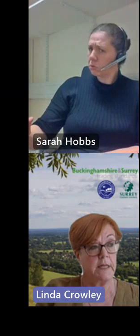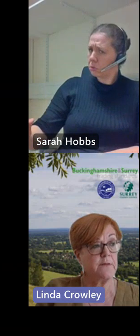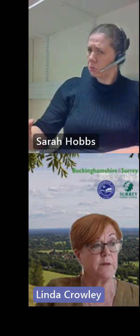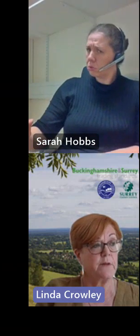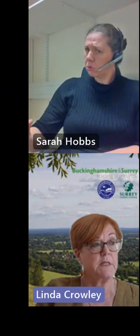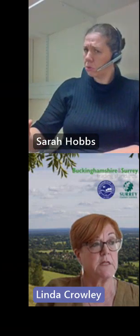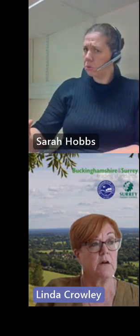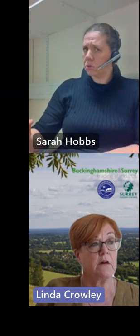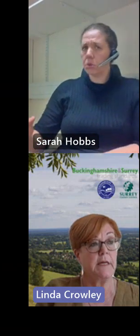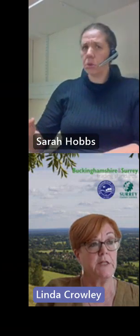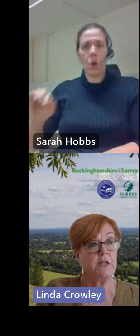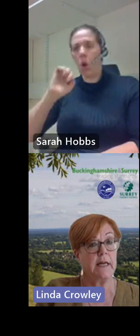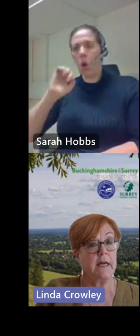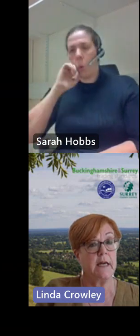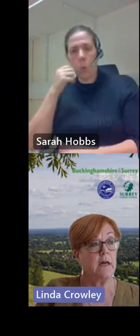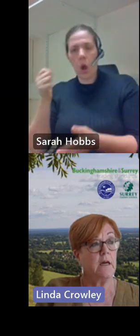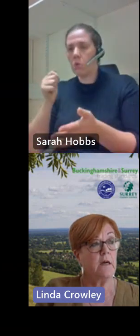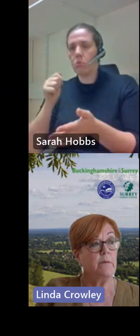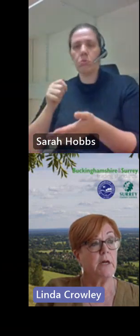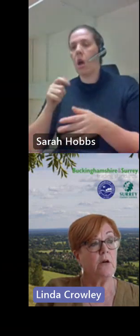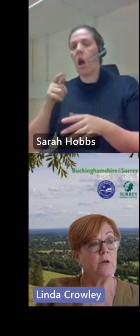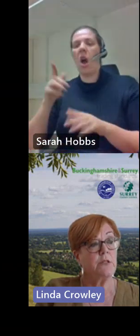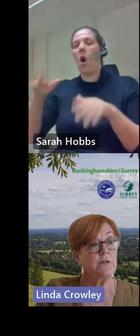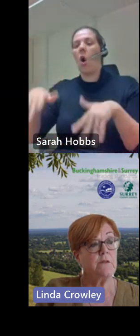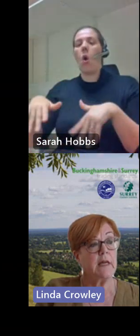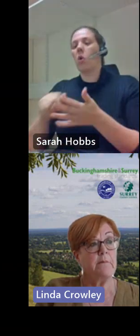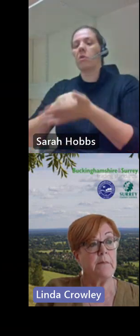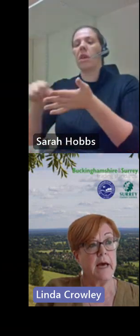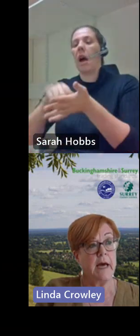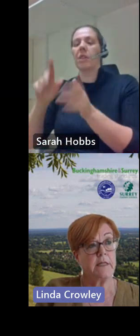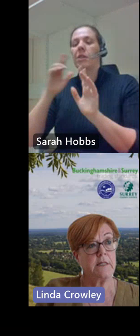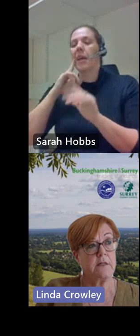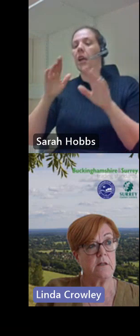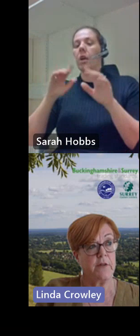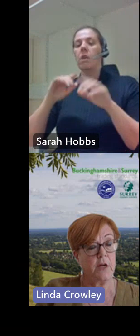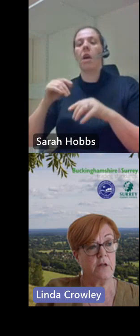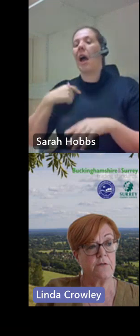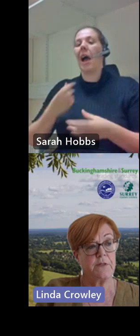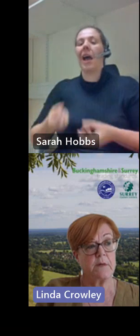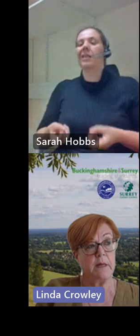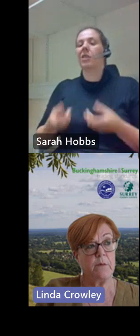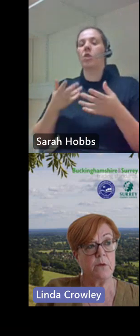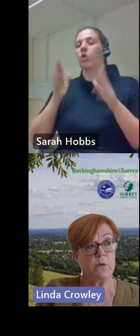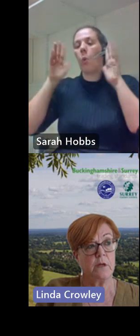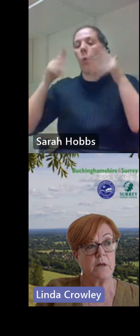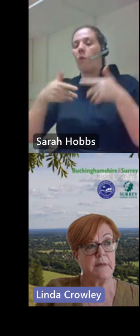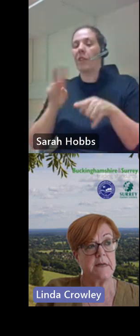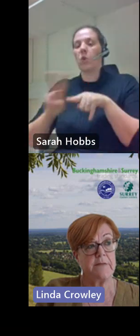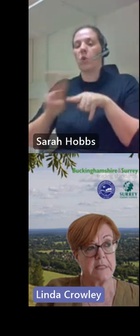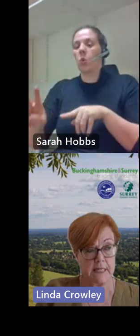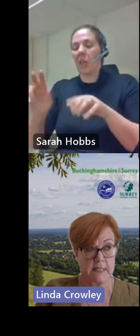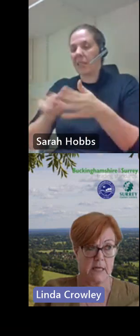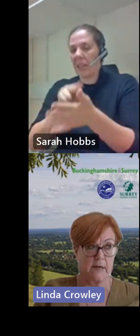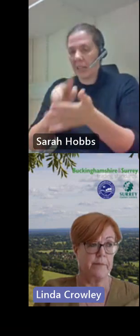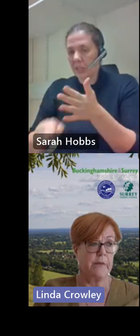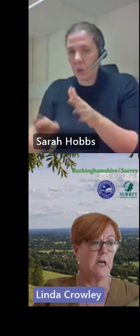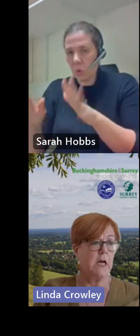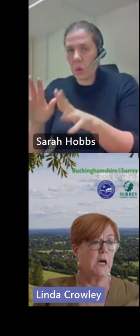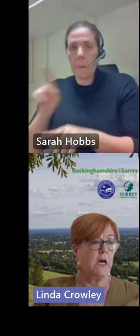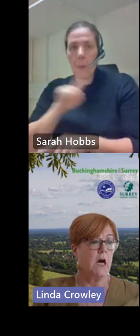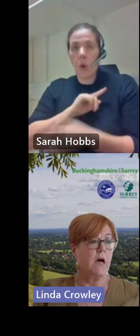those rights for them to start immediately, because the impact of those for some people can be